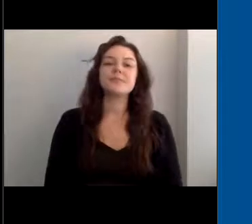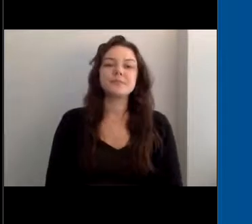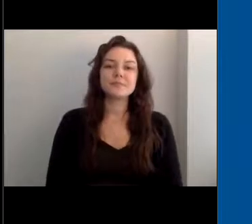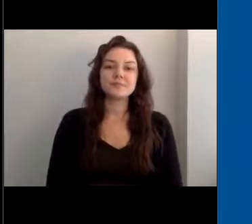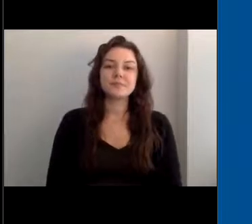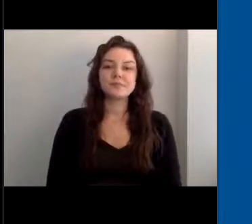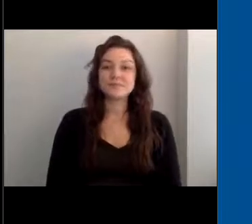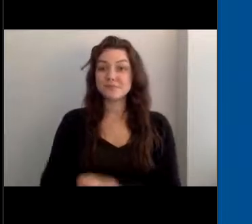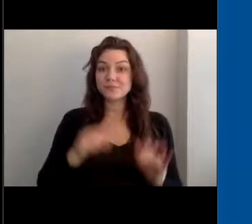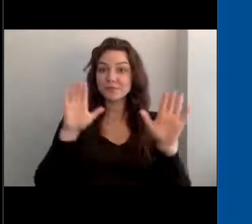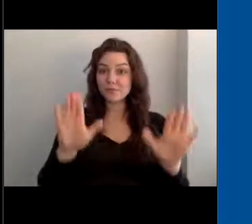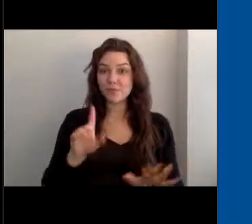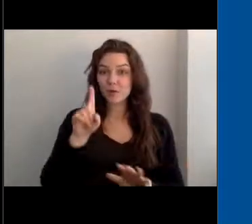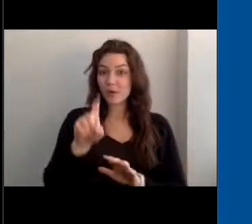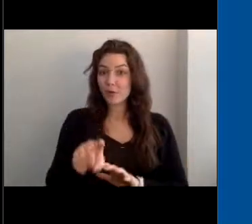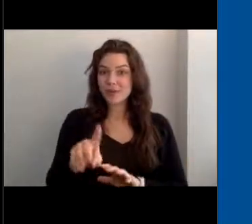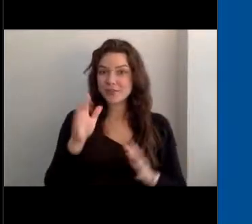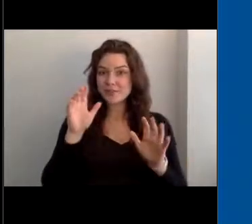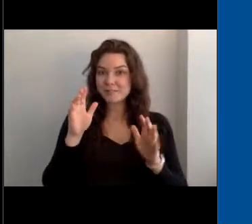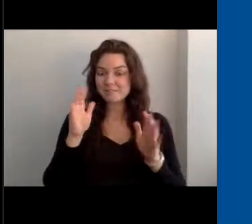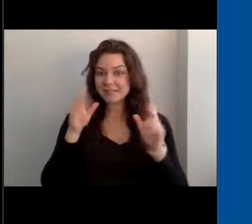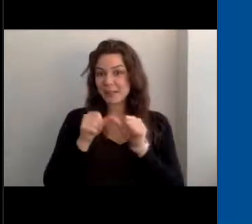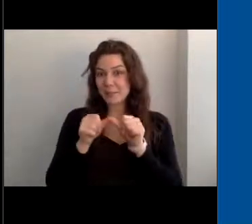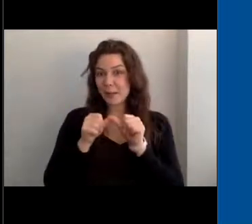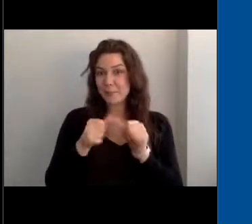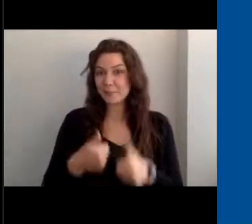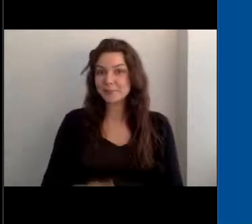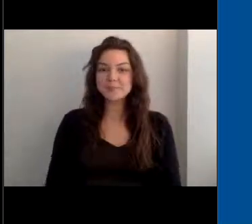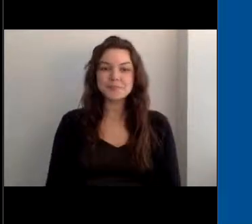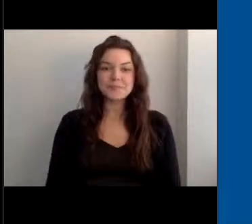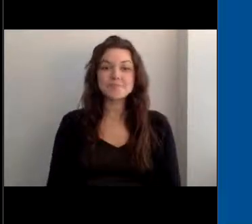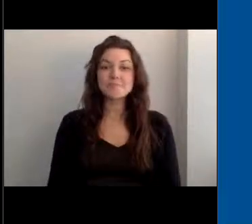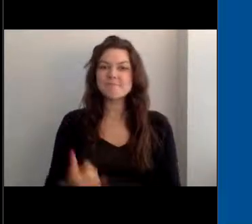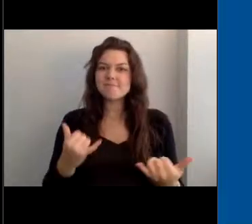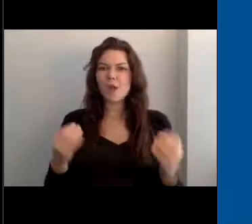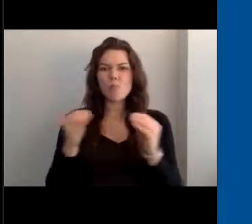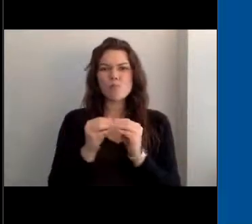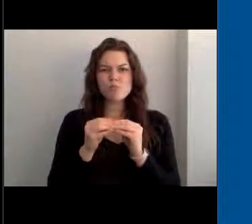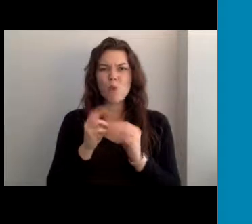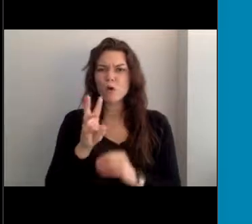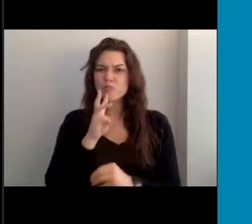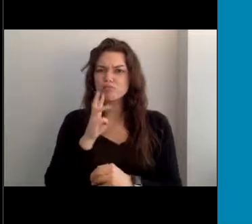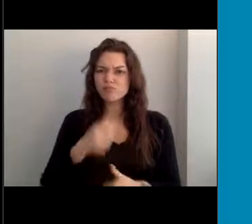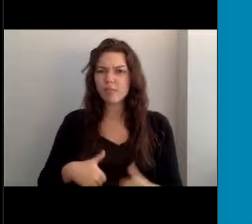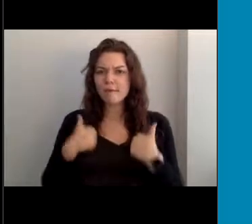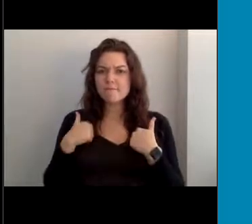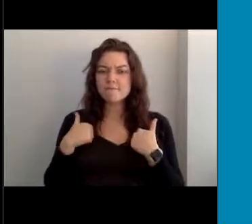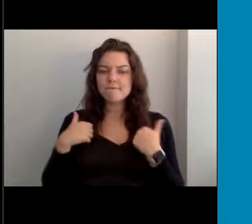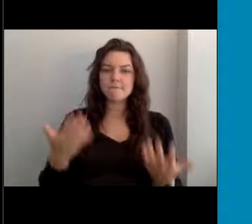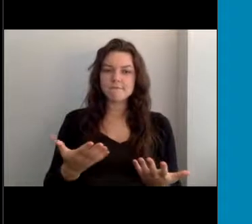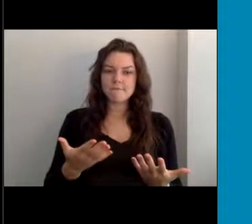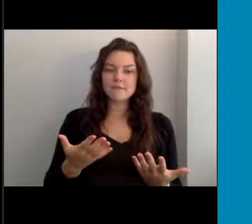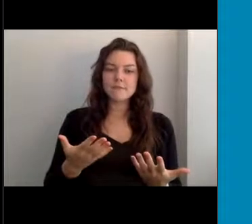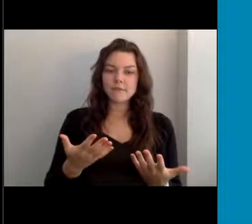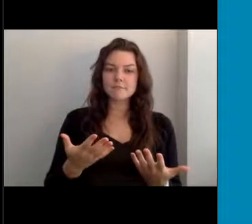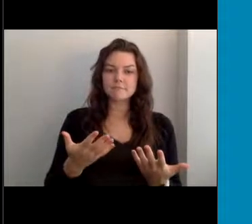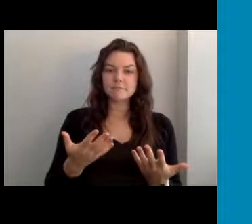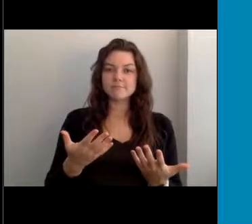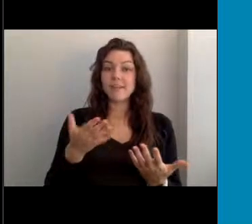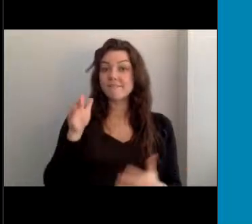Great questions, everybody. Keep it up. All right, how about some more marine life? Now we're going to head into the vertebrate life on the reef, starting